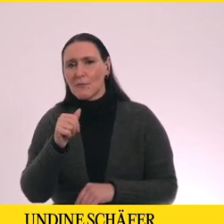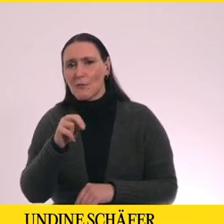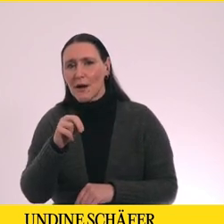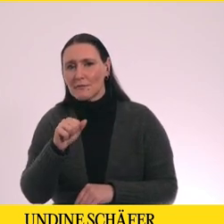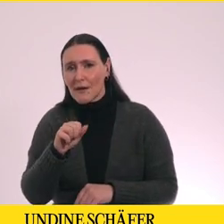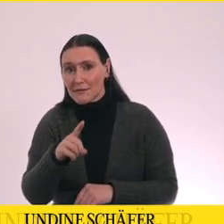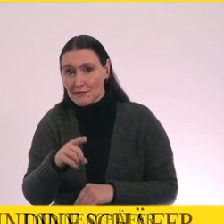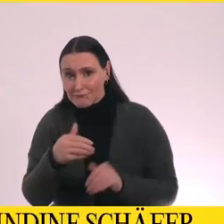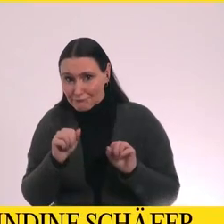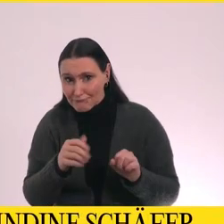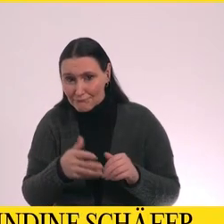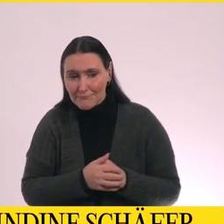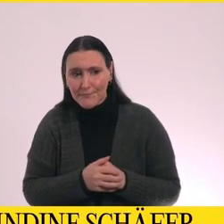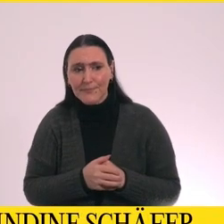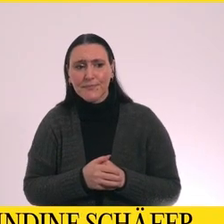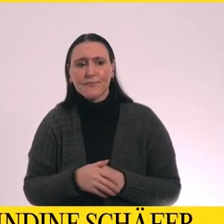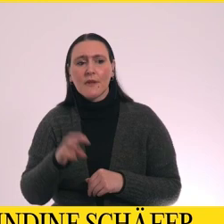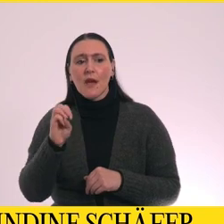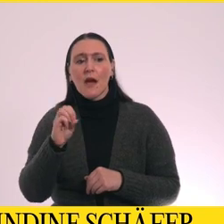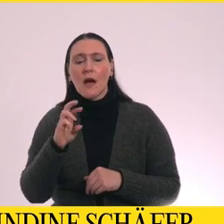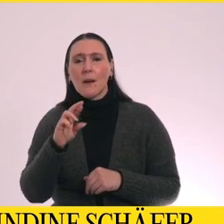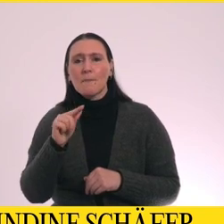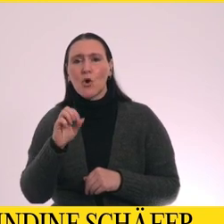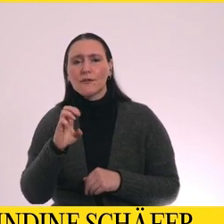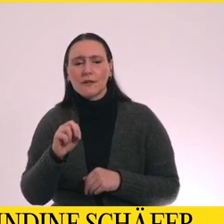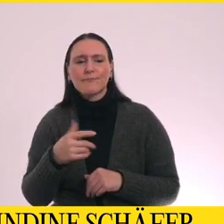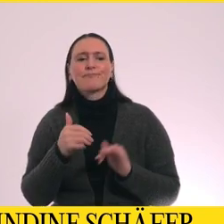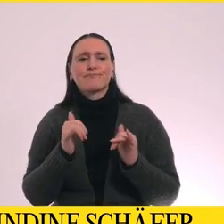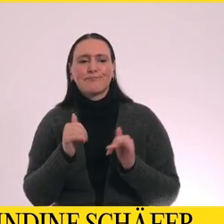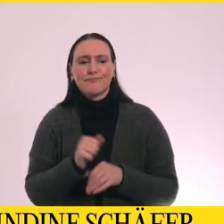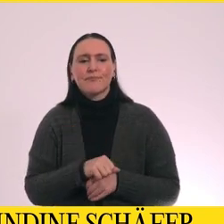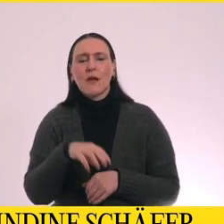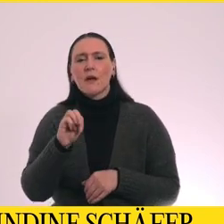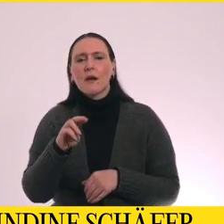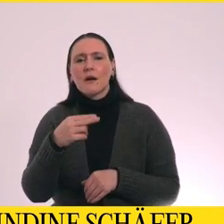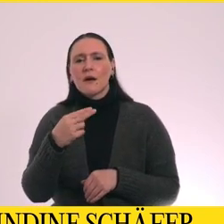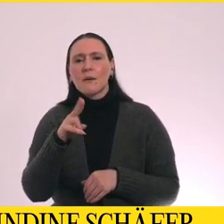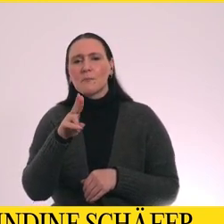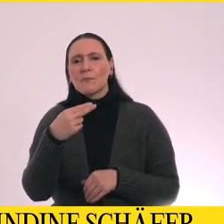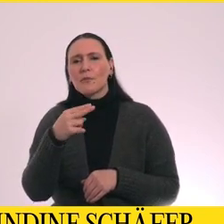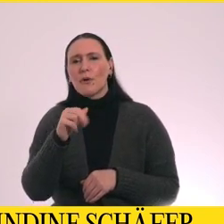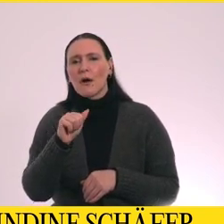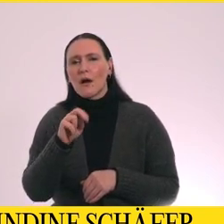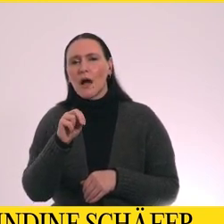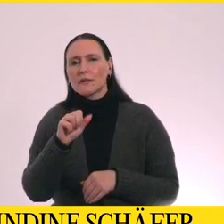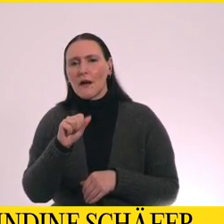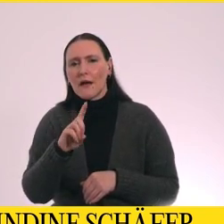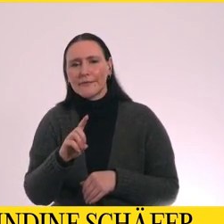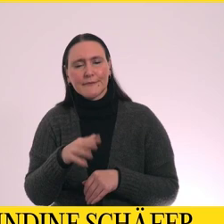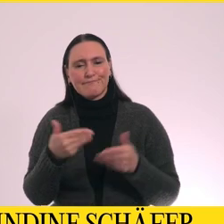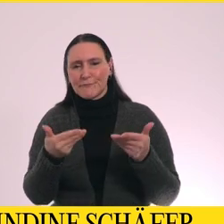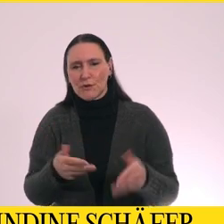Yes, well, yeah, I'm sorry. I just got a message from Mohanad that he will not be able to make it this time.